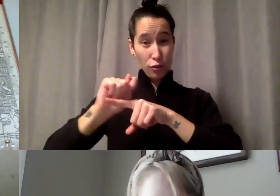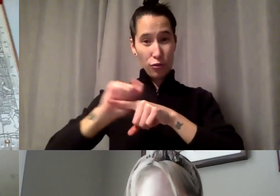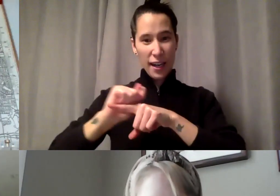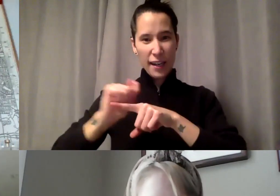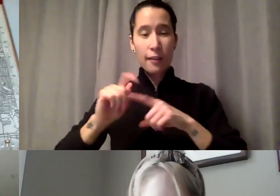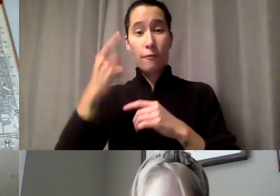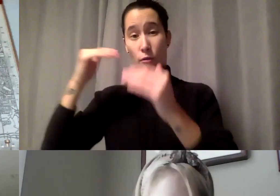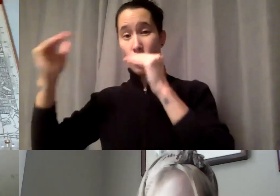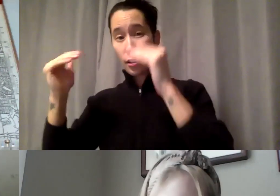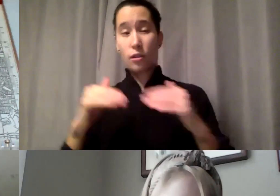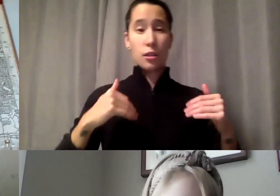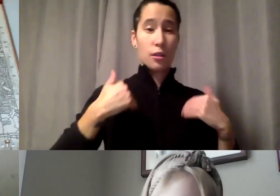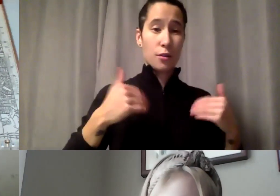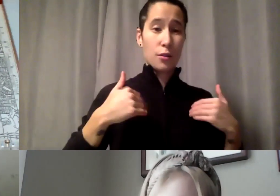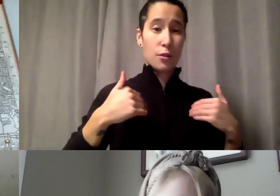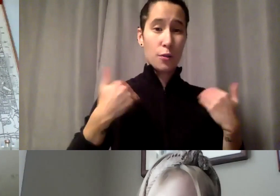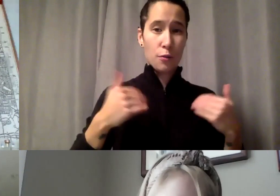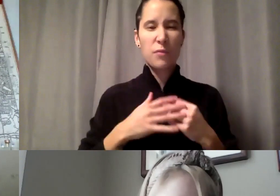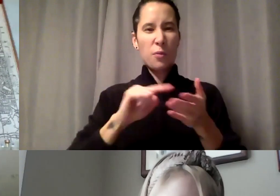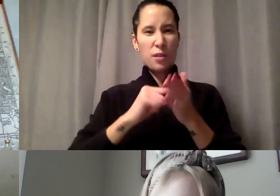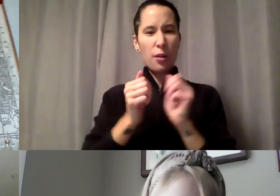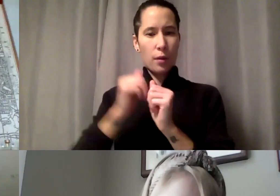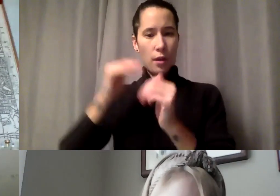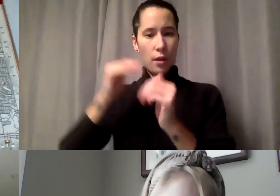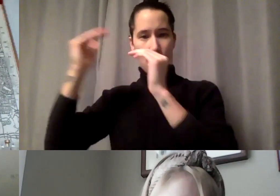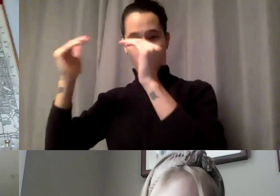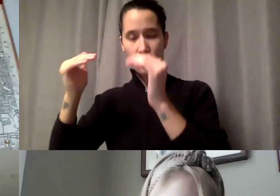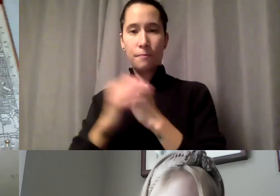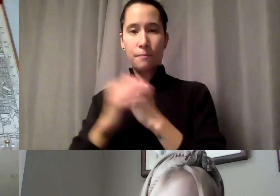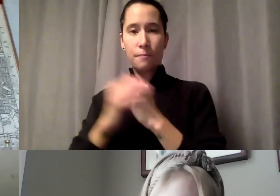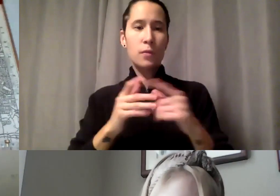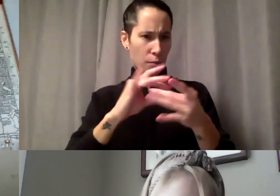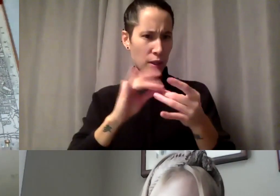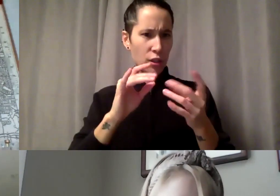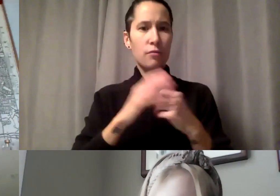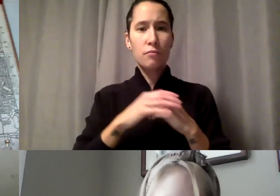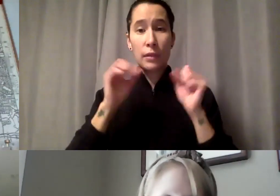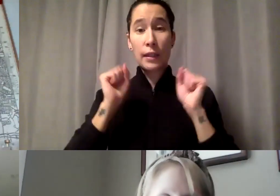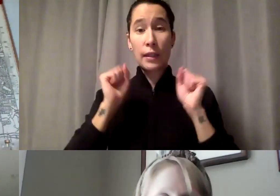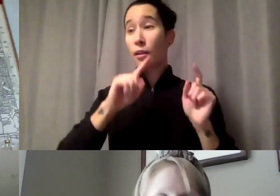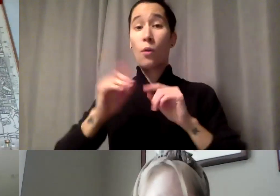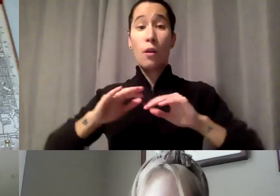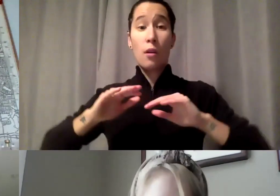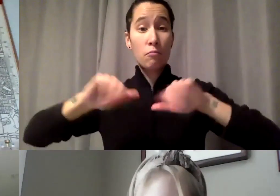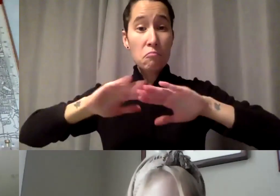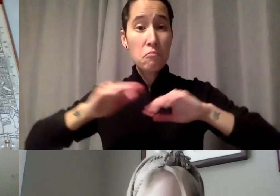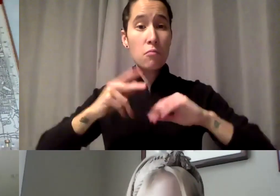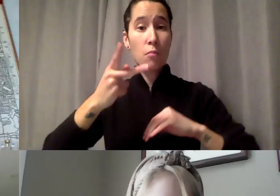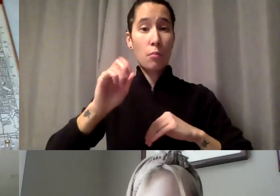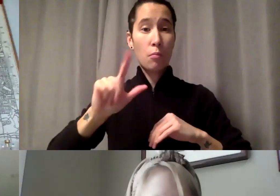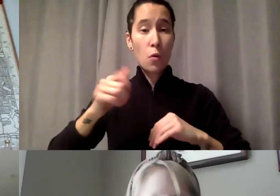youth. So let's start with adults. For those, so you mentioned, for example, like I can go to the swimming pool by myself as an